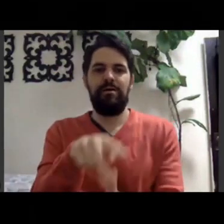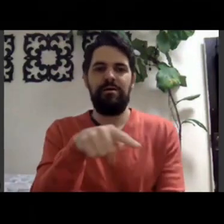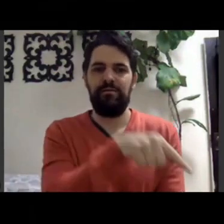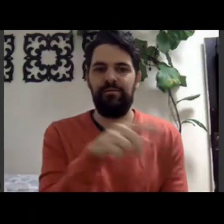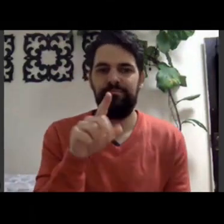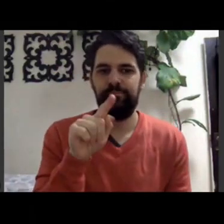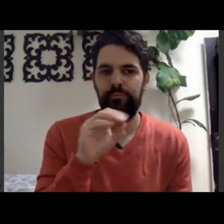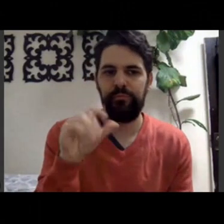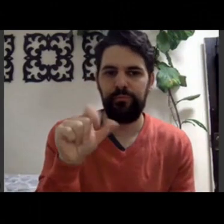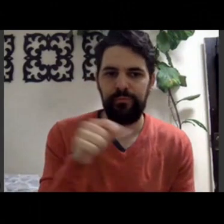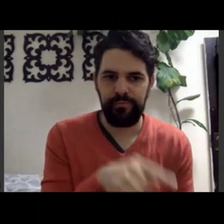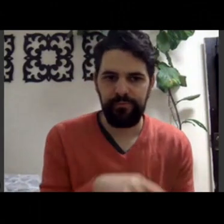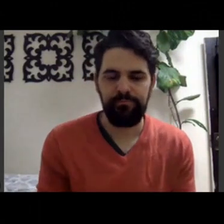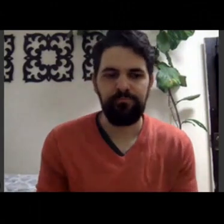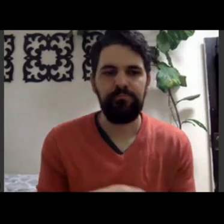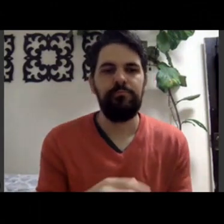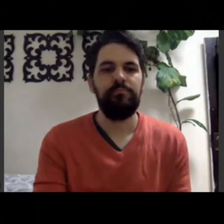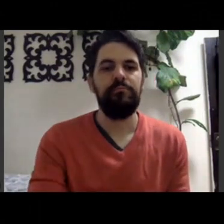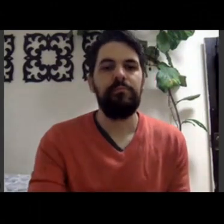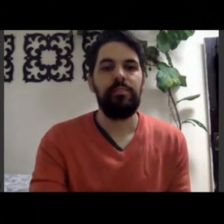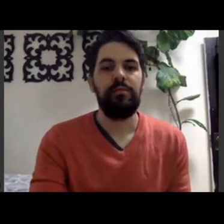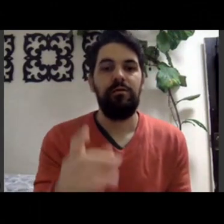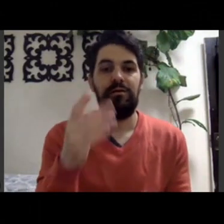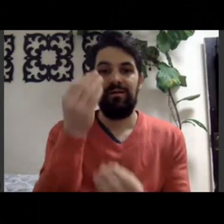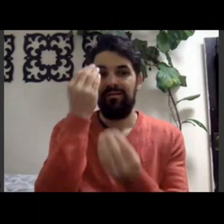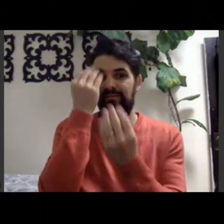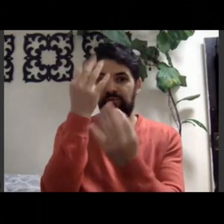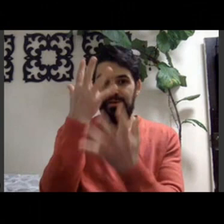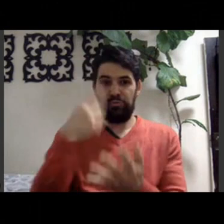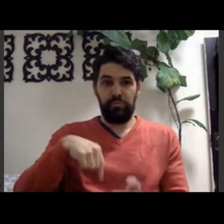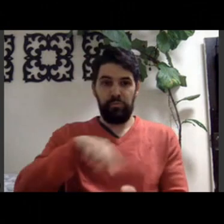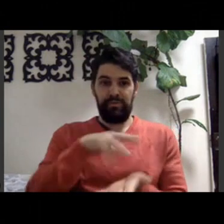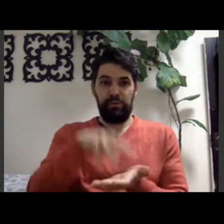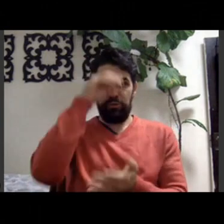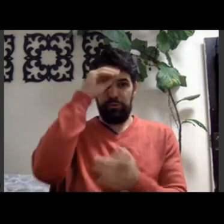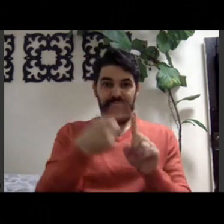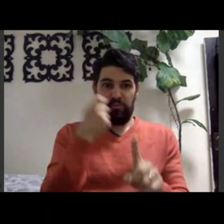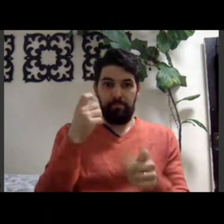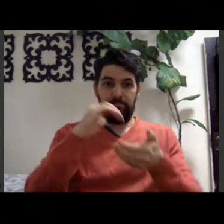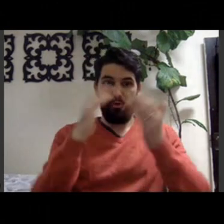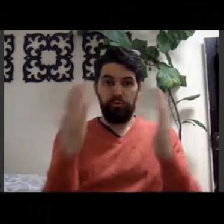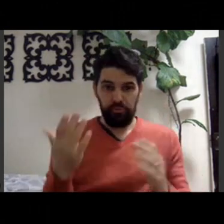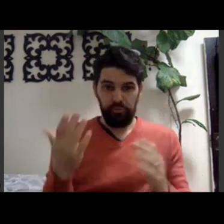most important lessons learned from this will be applied to the tools moving forward.